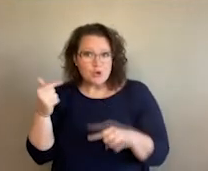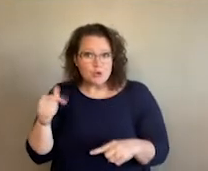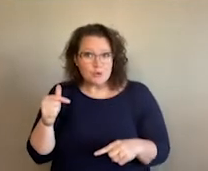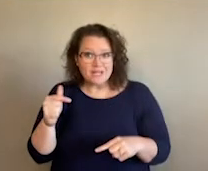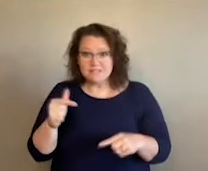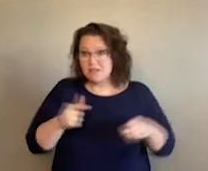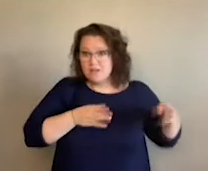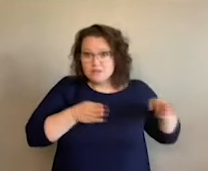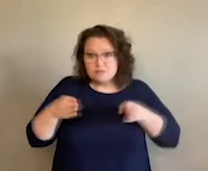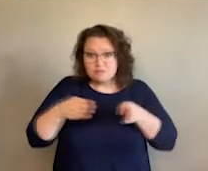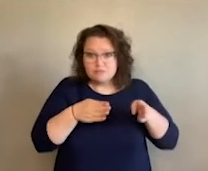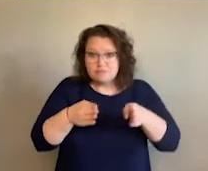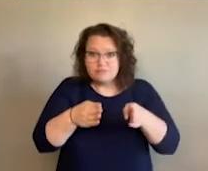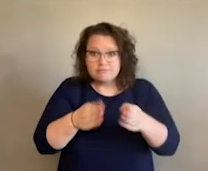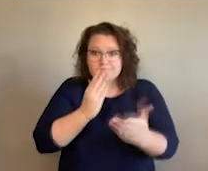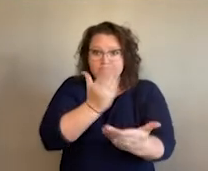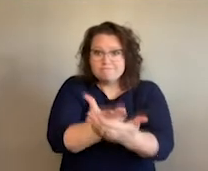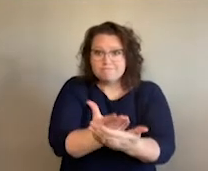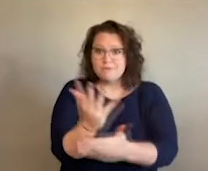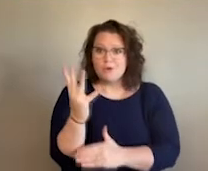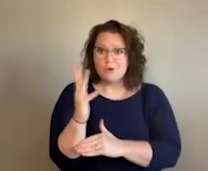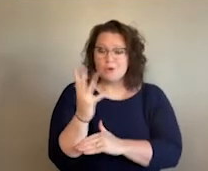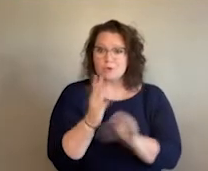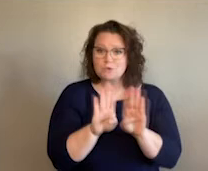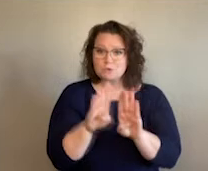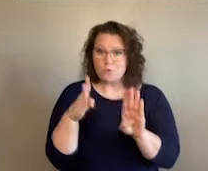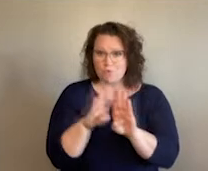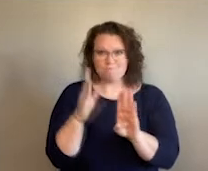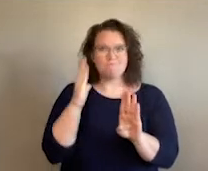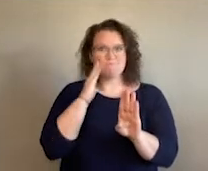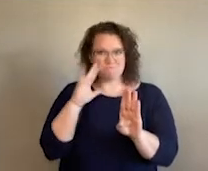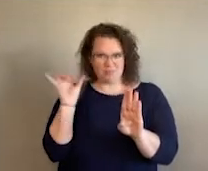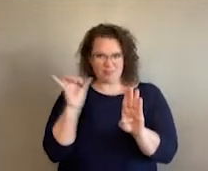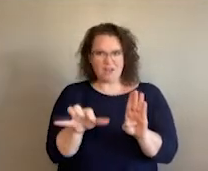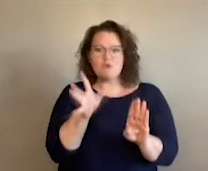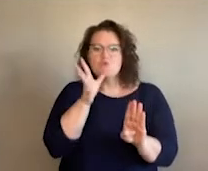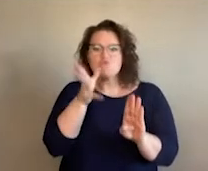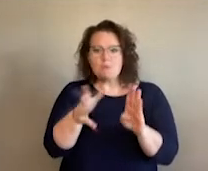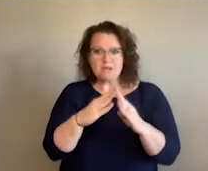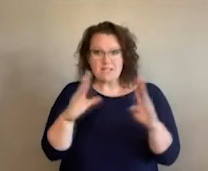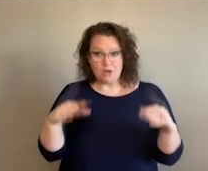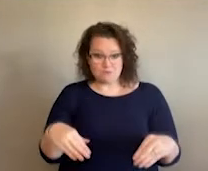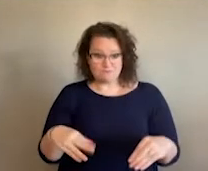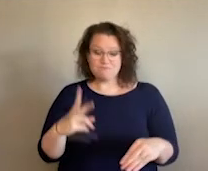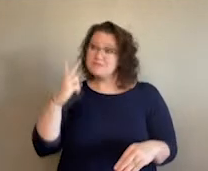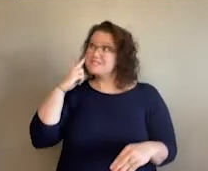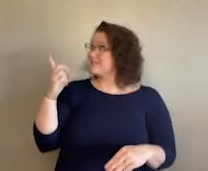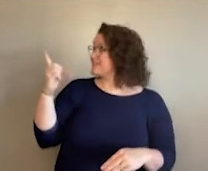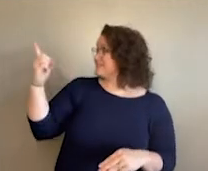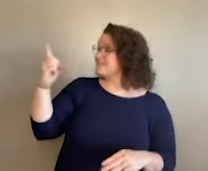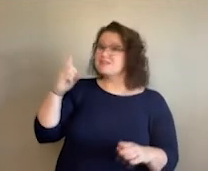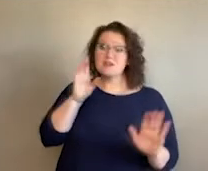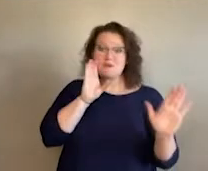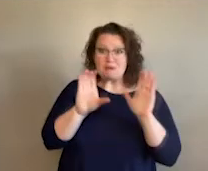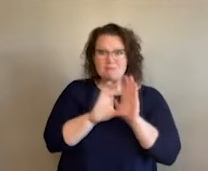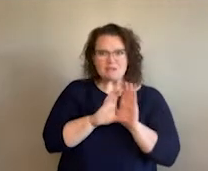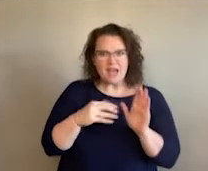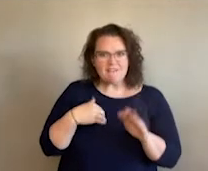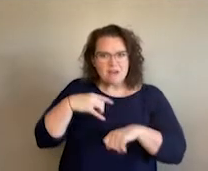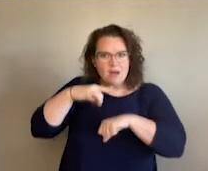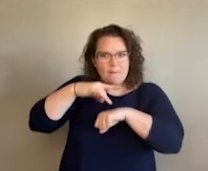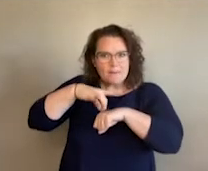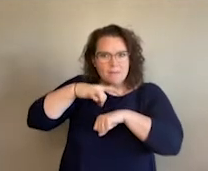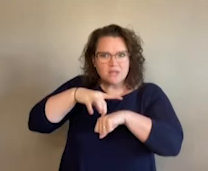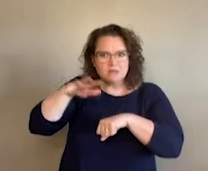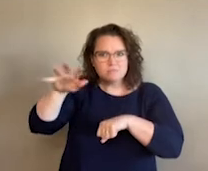door, so the wolf knew that must be where the grandmother lived. And in this picture, there's some pumpkins on the porch, so maybe it's